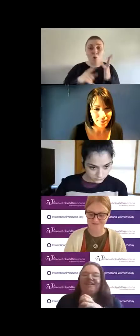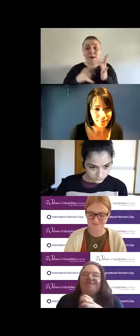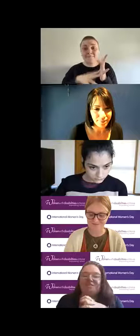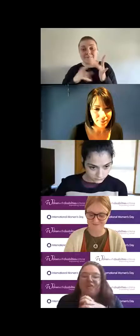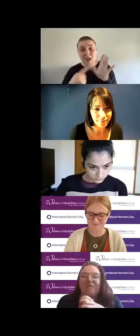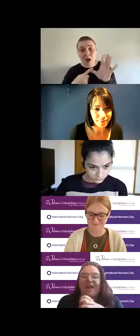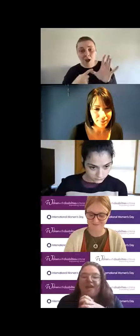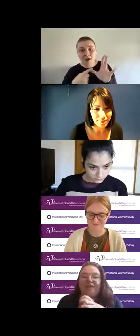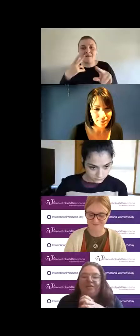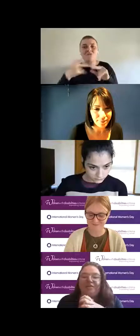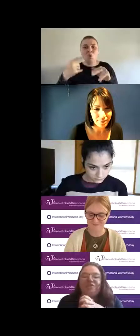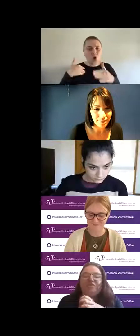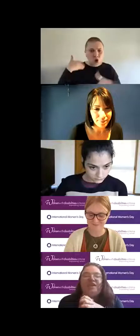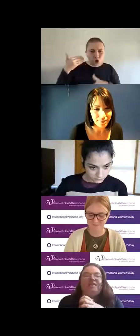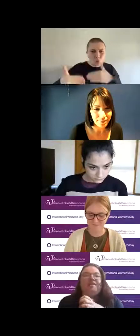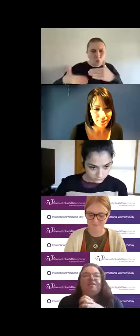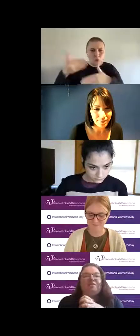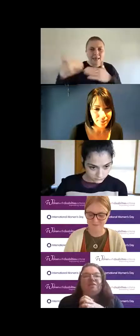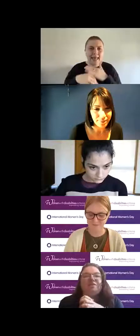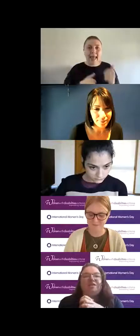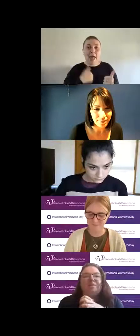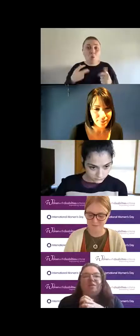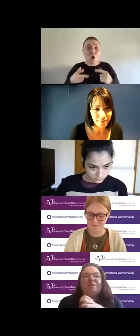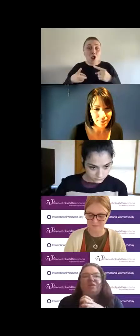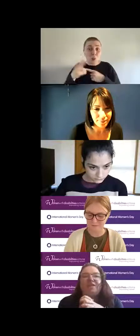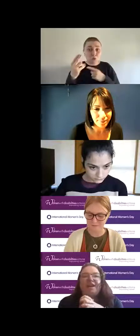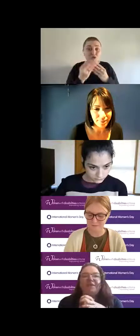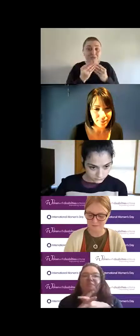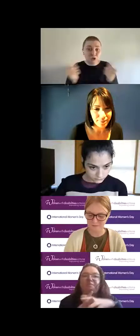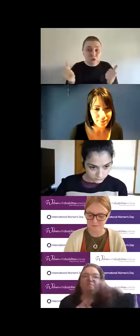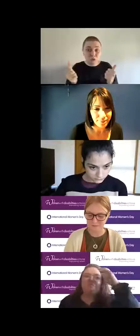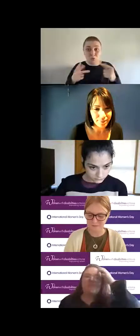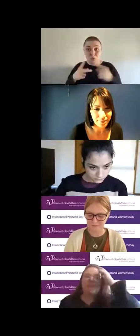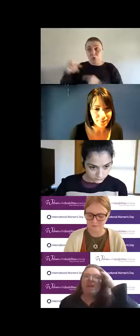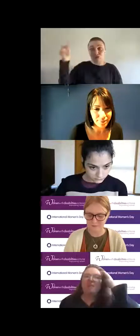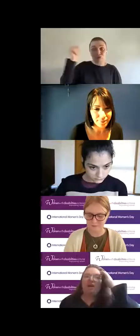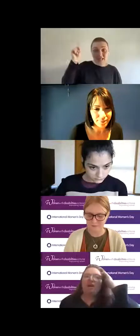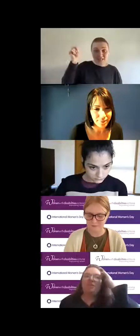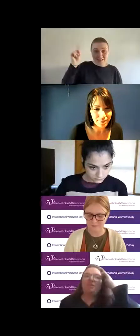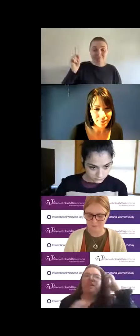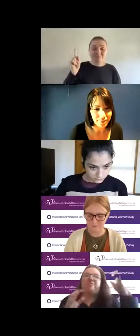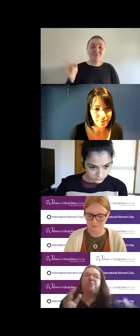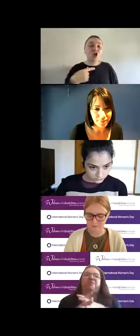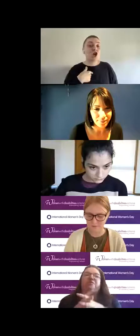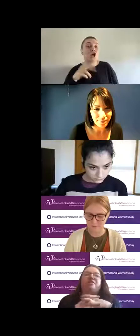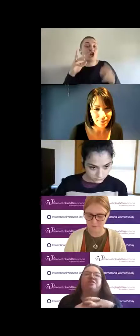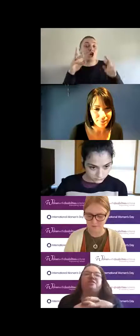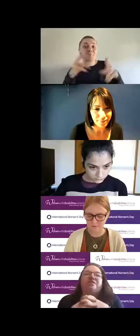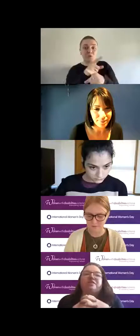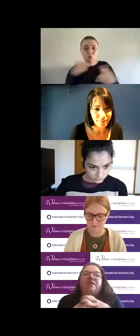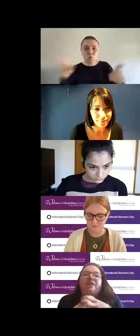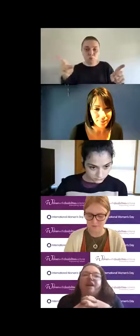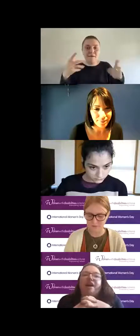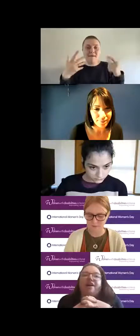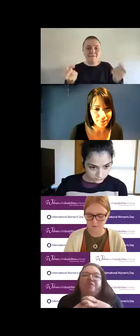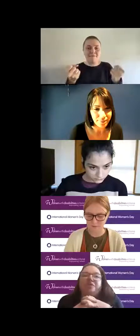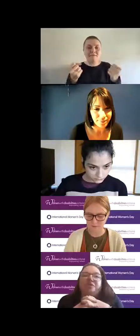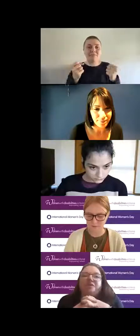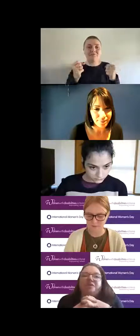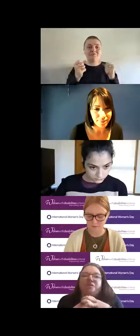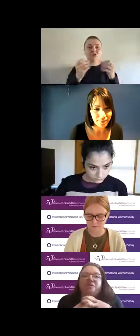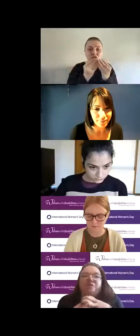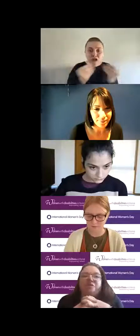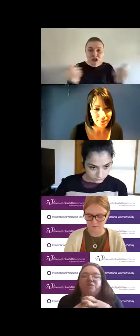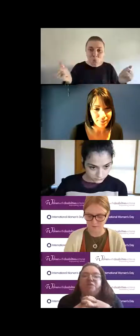taking us through our launch of the resources that we launched today. I hope that everybody finds those